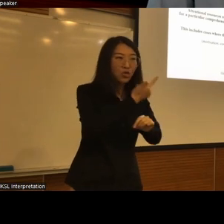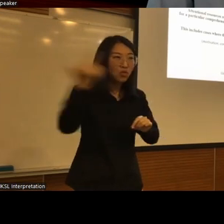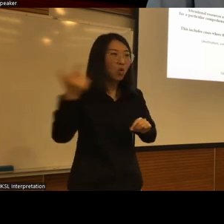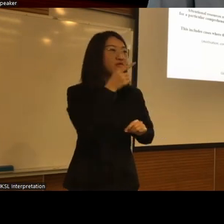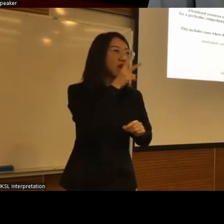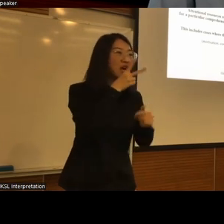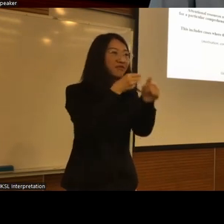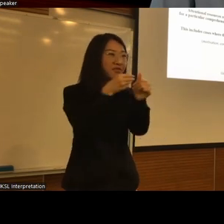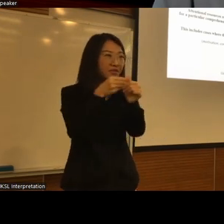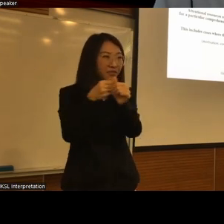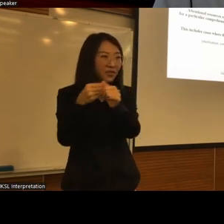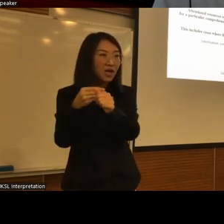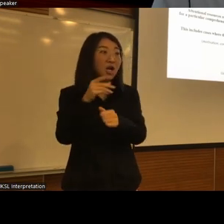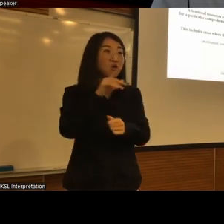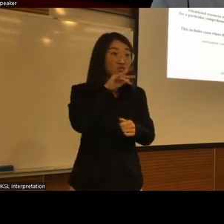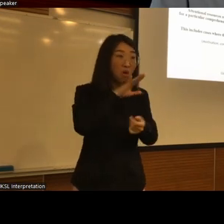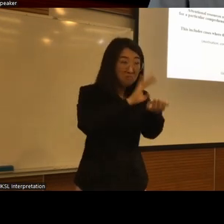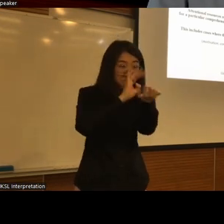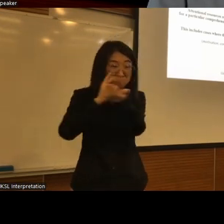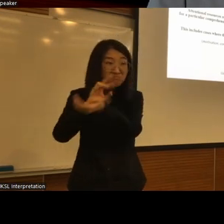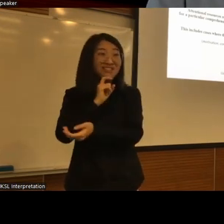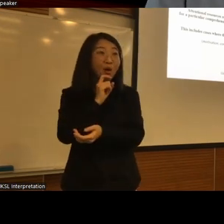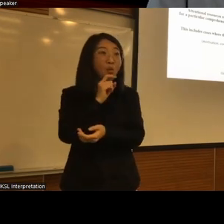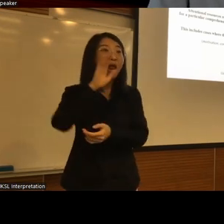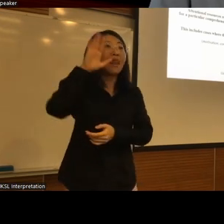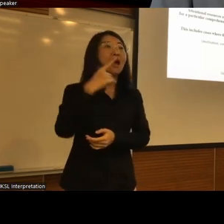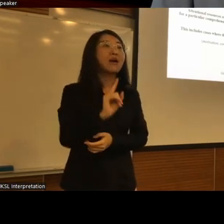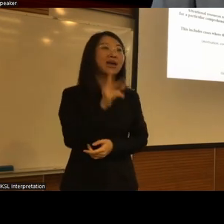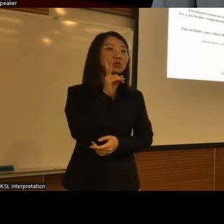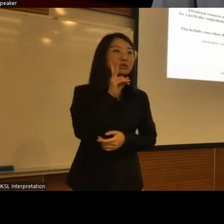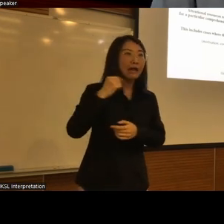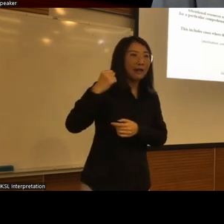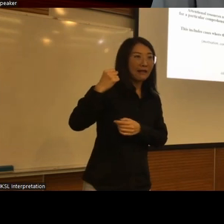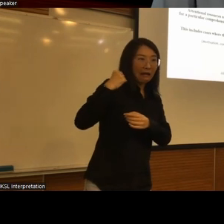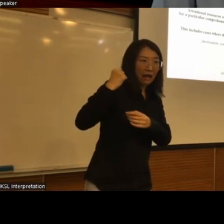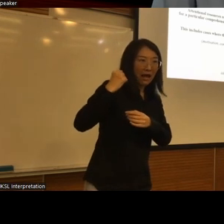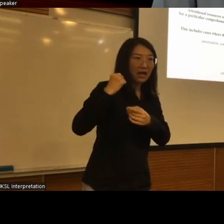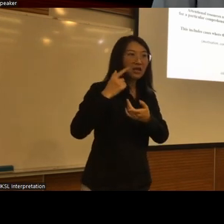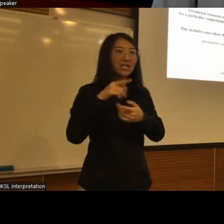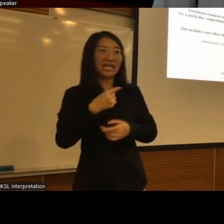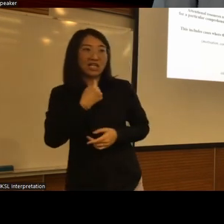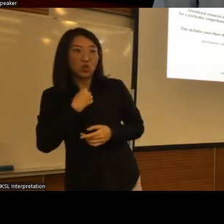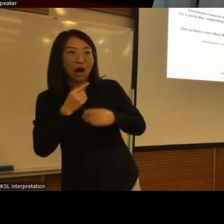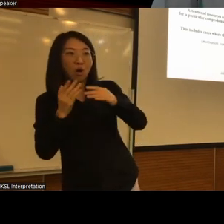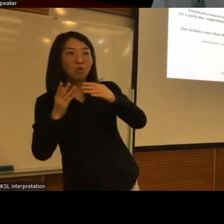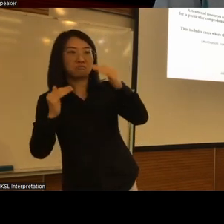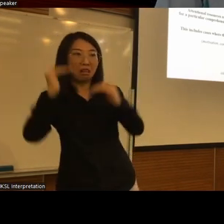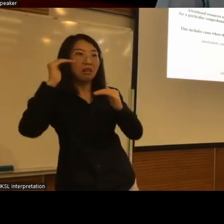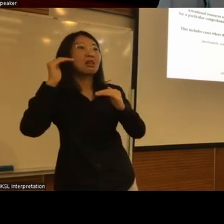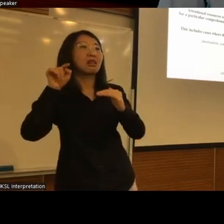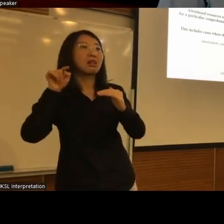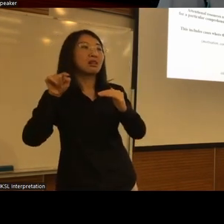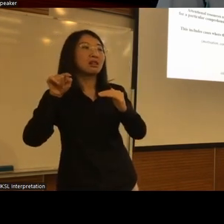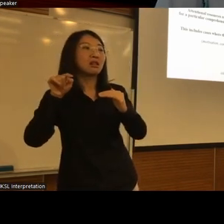the so-called problem triggers, most of the types of difficulties that are very well